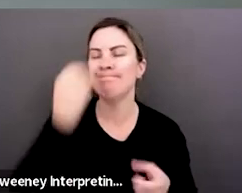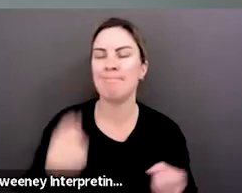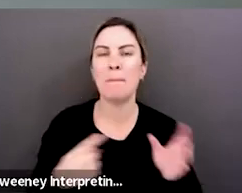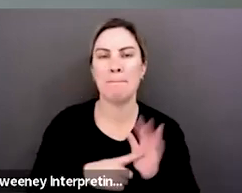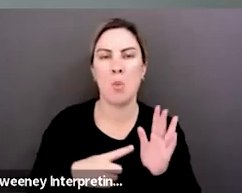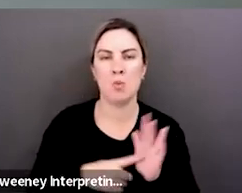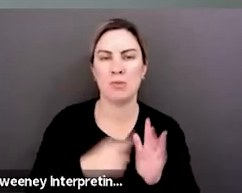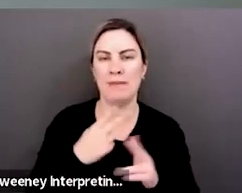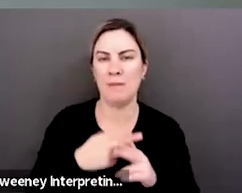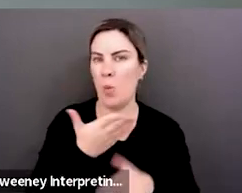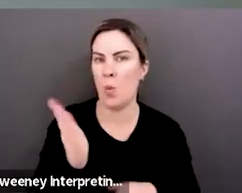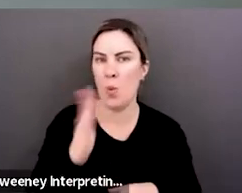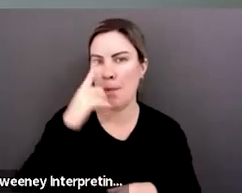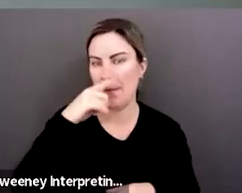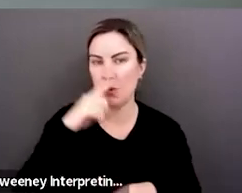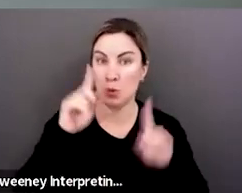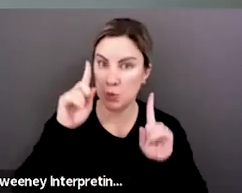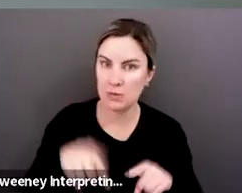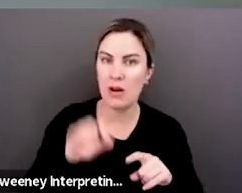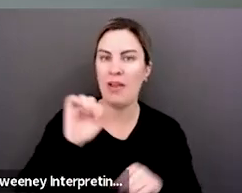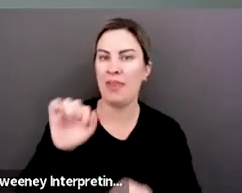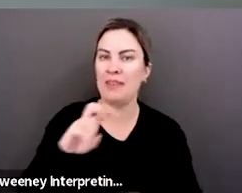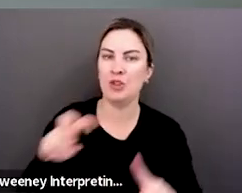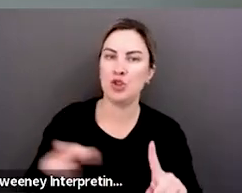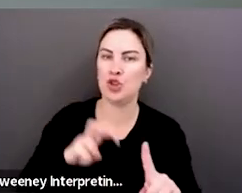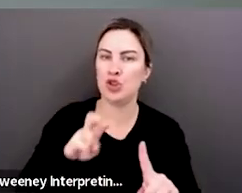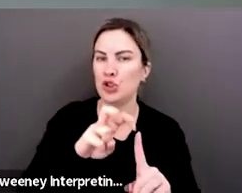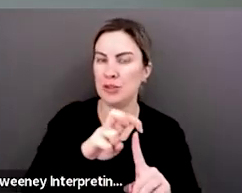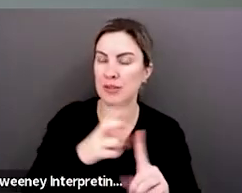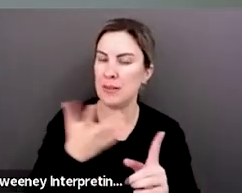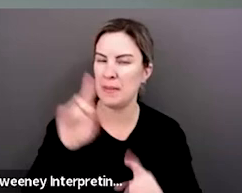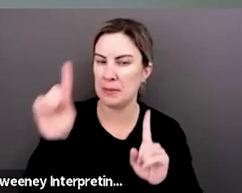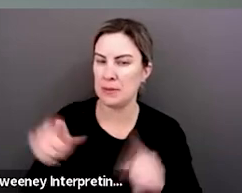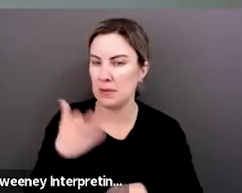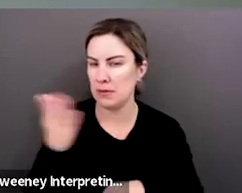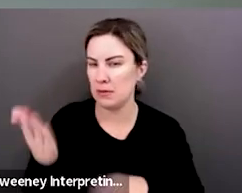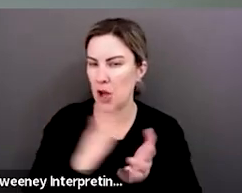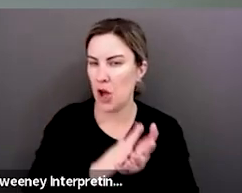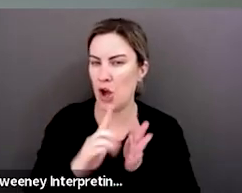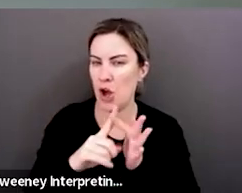get started on this journey as well. I might go backwards this time, and I might start with you, Heidi.